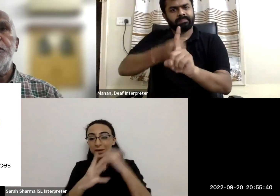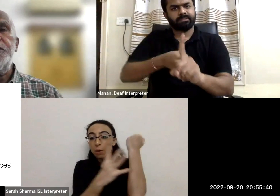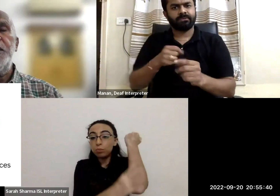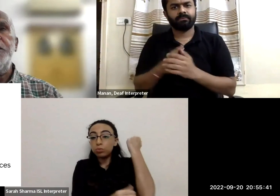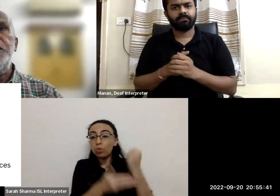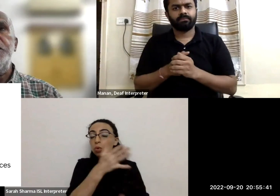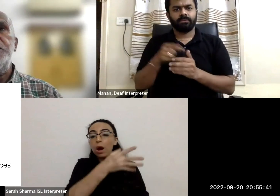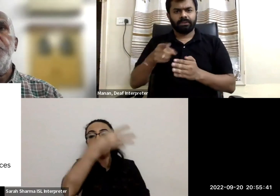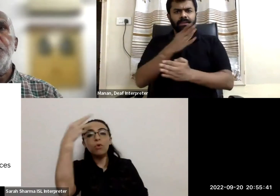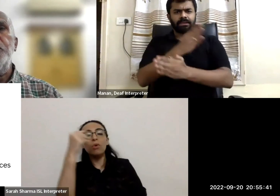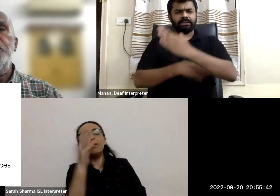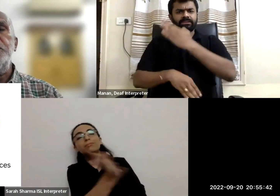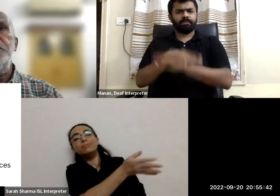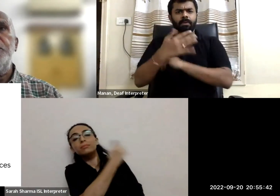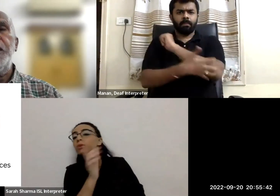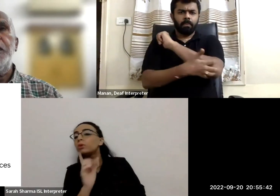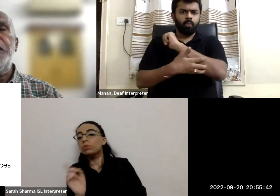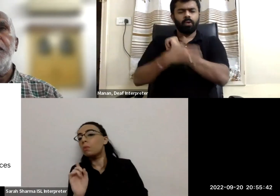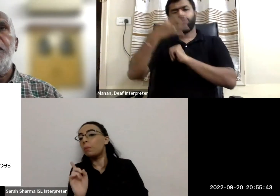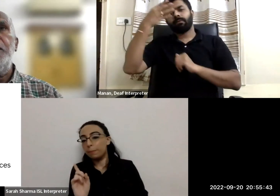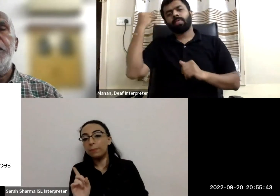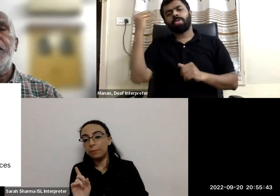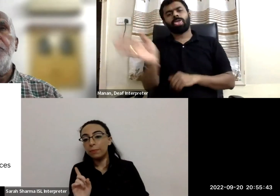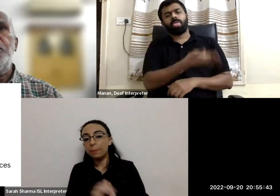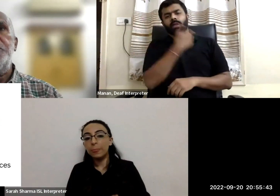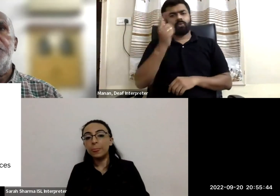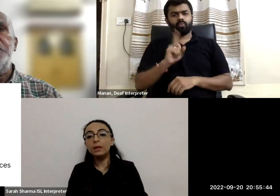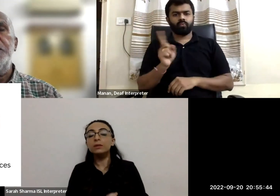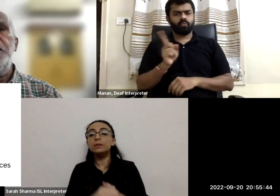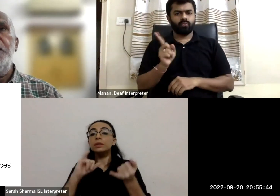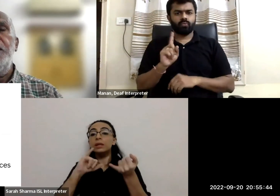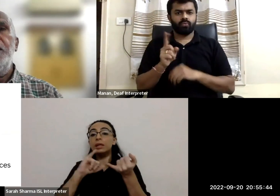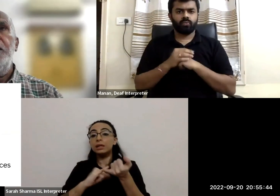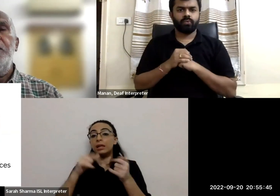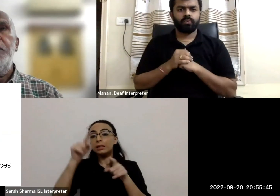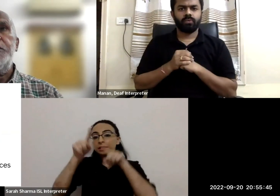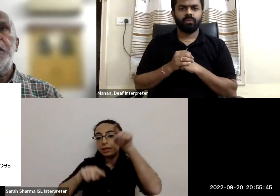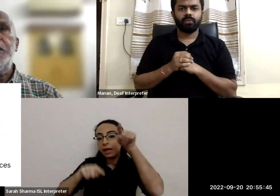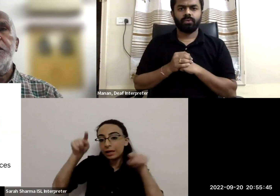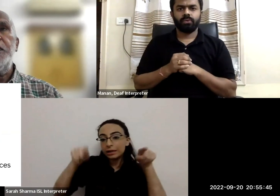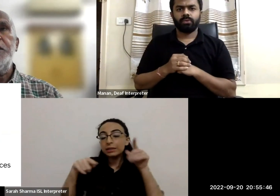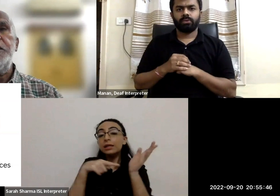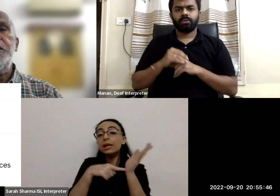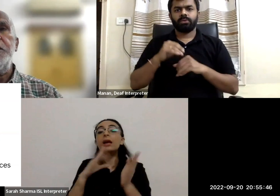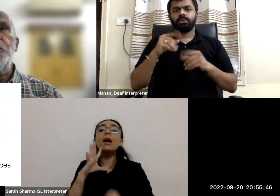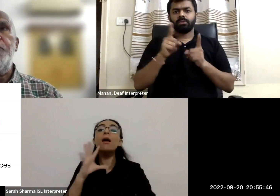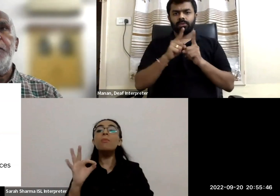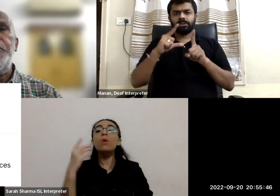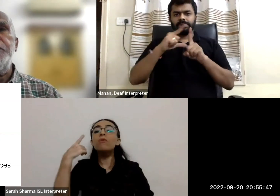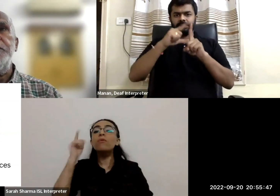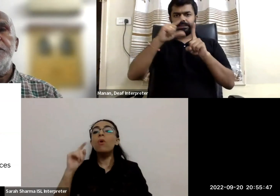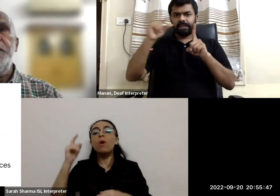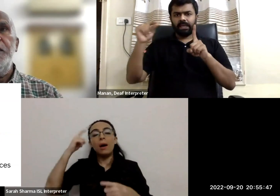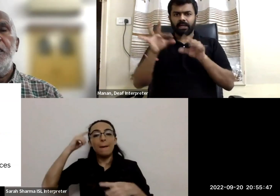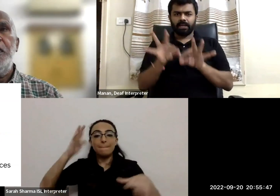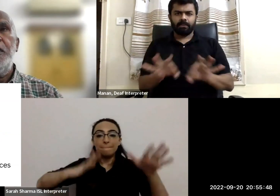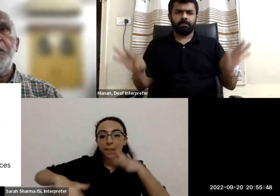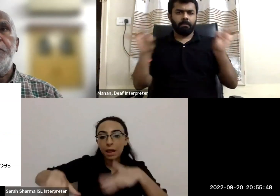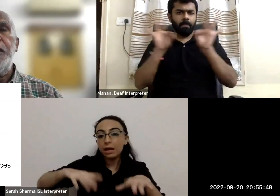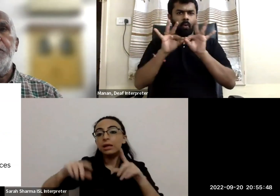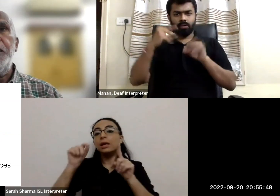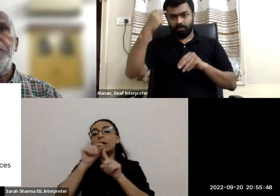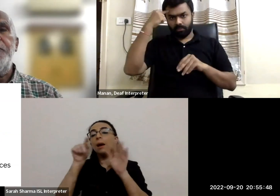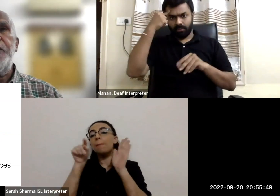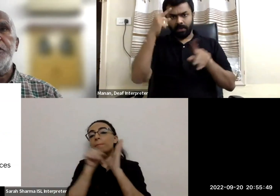Statistics is important in planning and making policies. But statistics is about people,